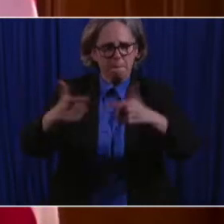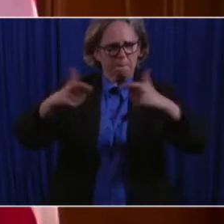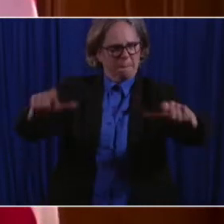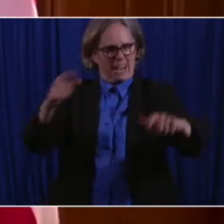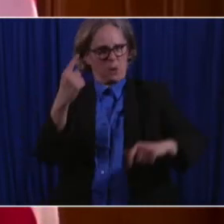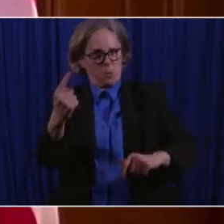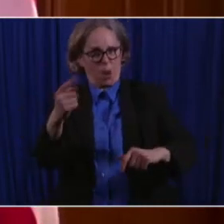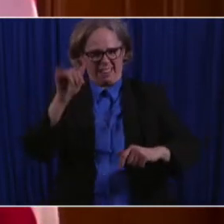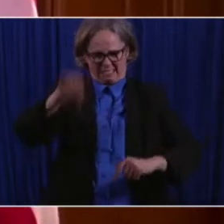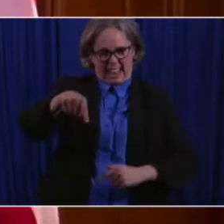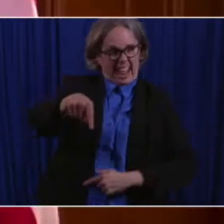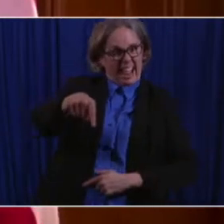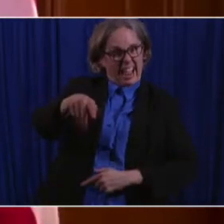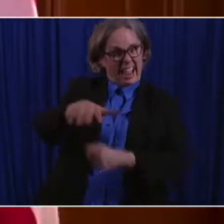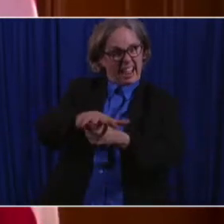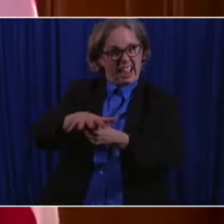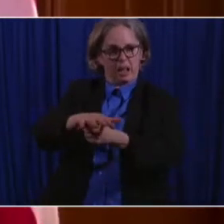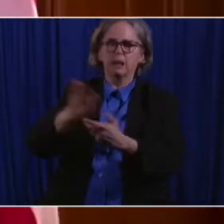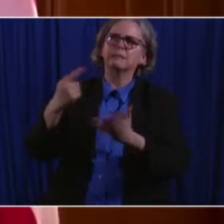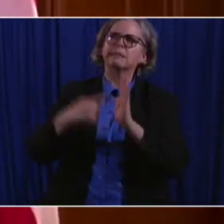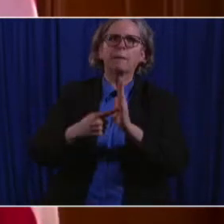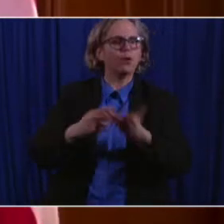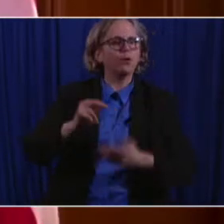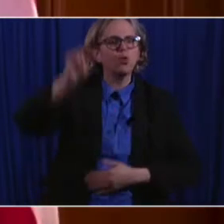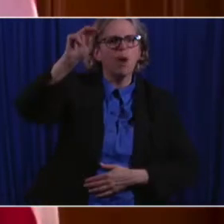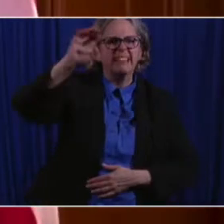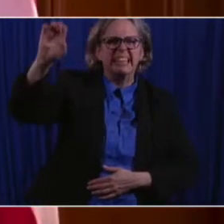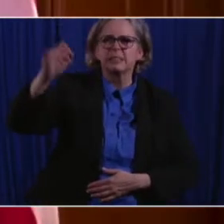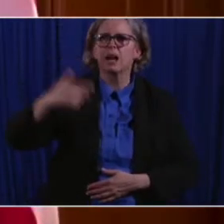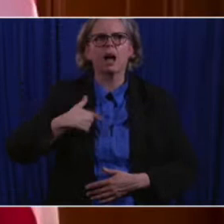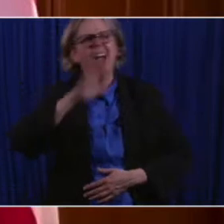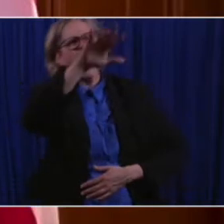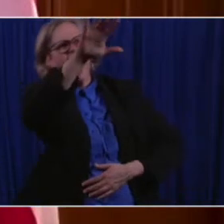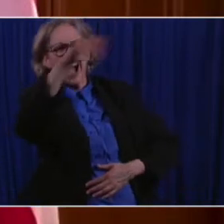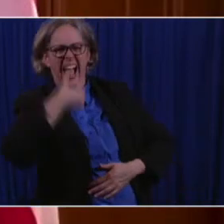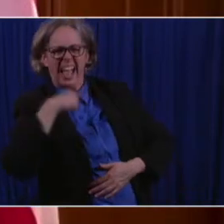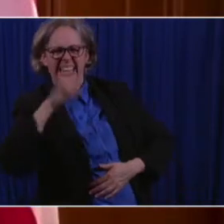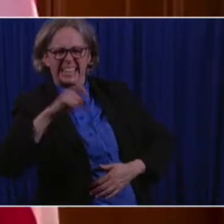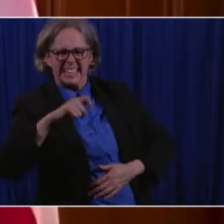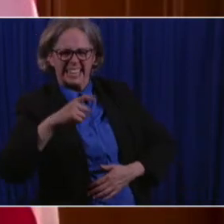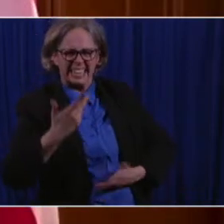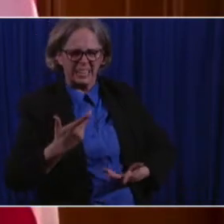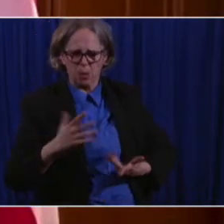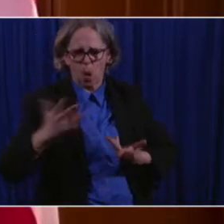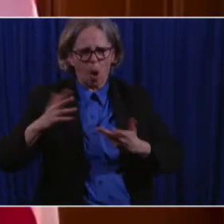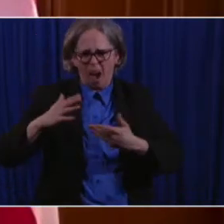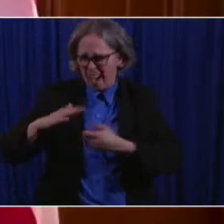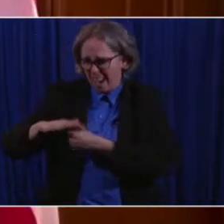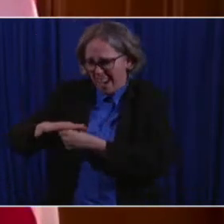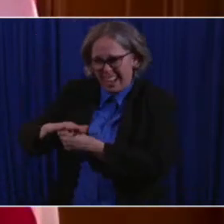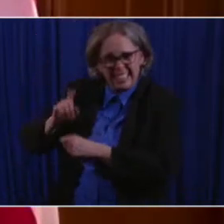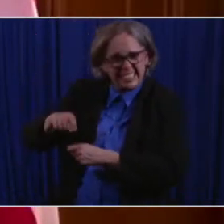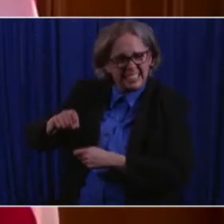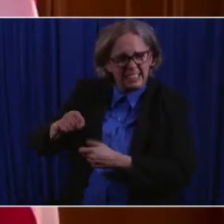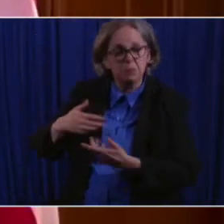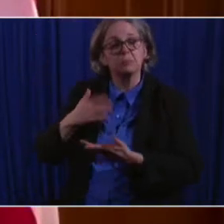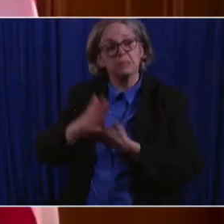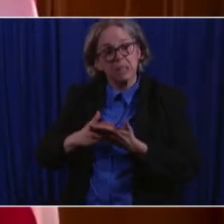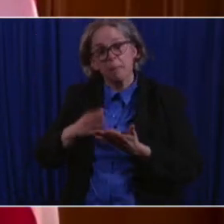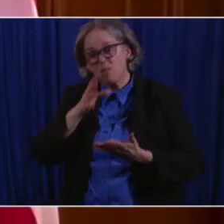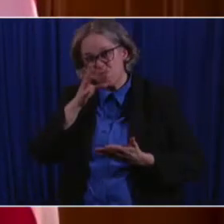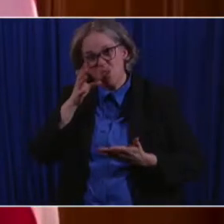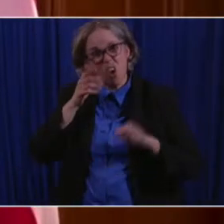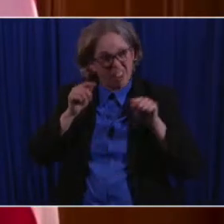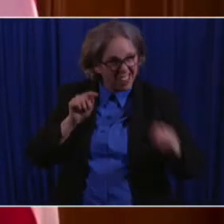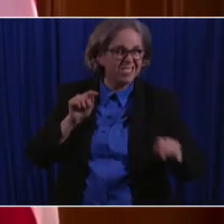Ohio, in more urban areas. Some rural areas we've seen a significant